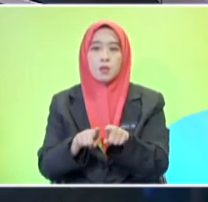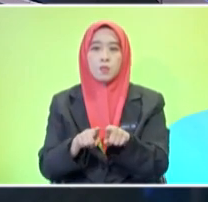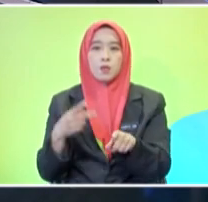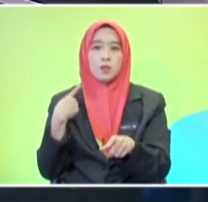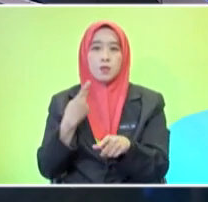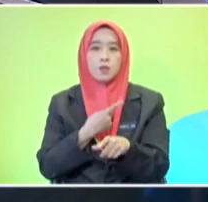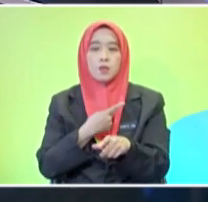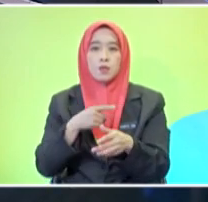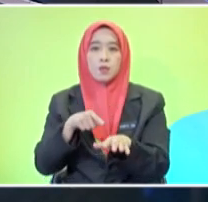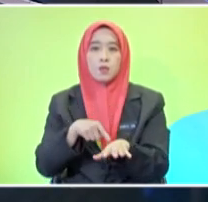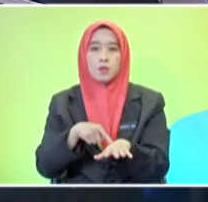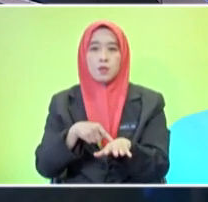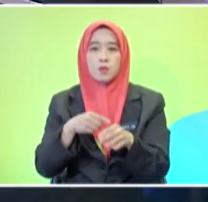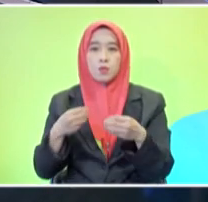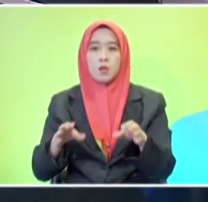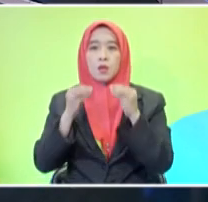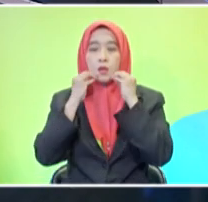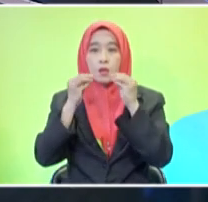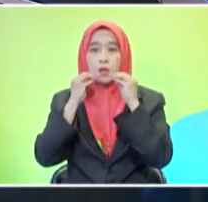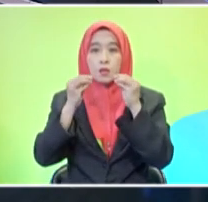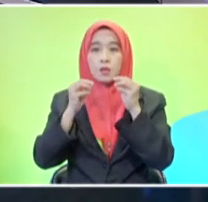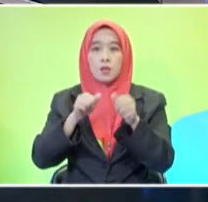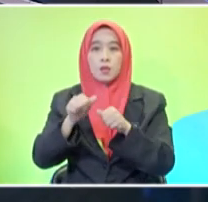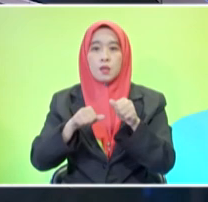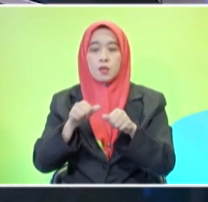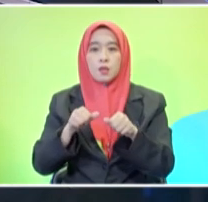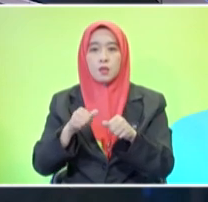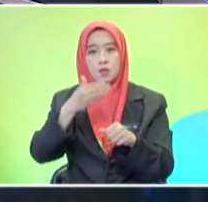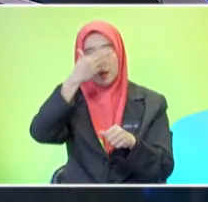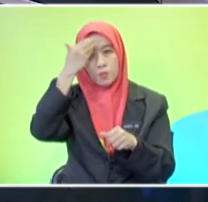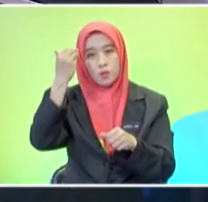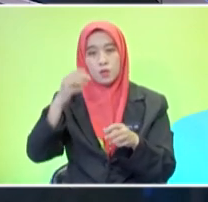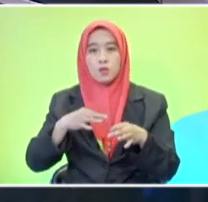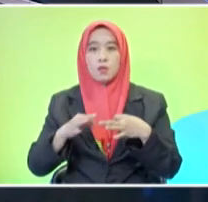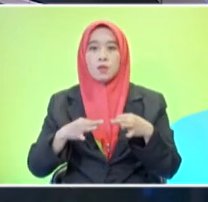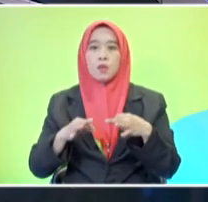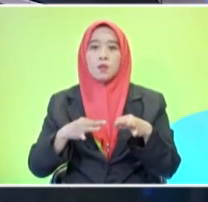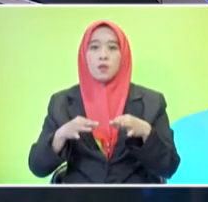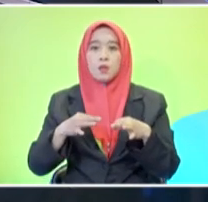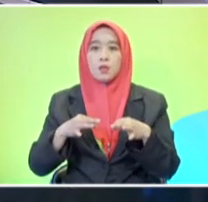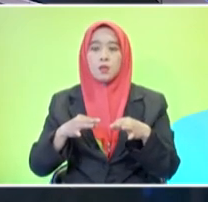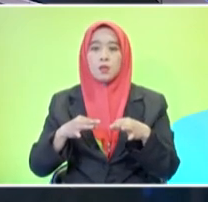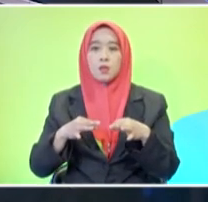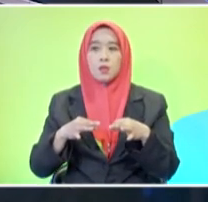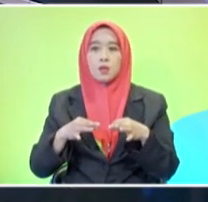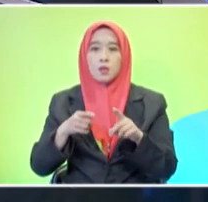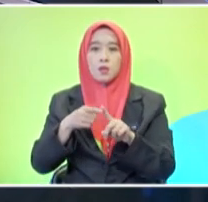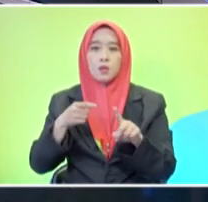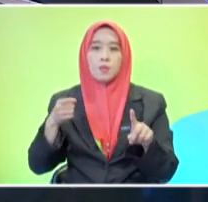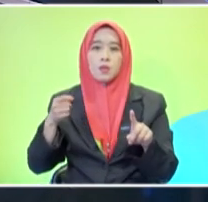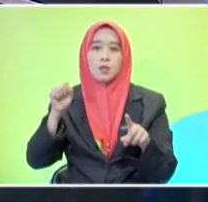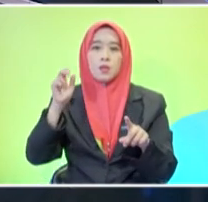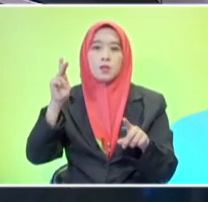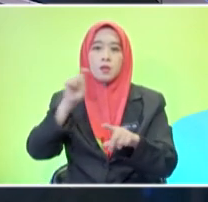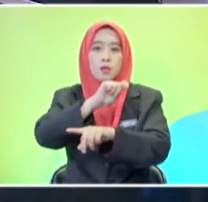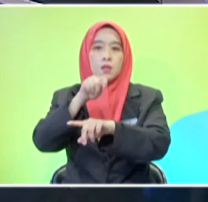studio for teaching us Science DLP Year 6. And also not to forget, teacher Zaharatul Azma from SK Taman Bunga Raya